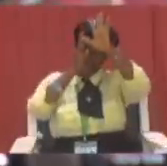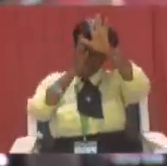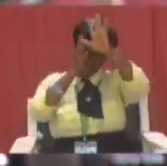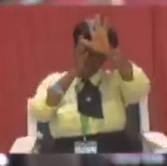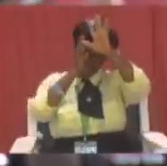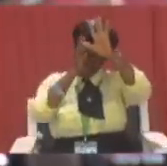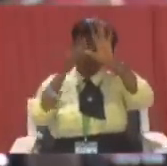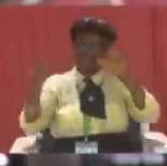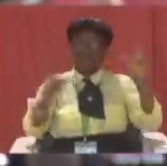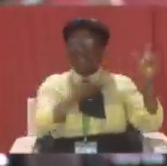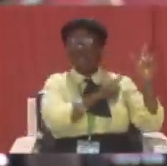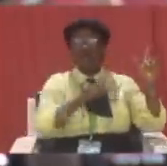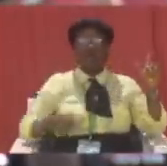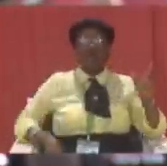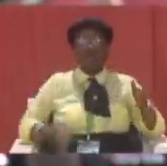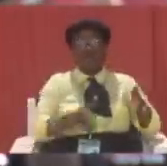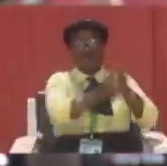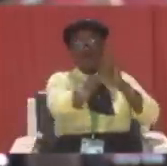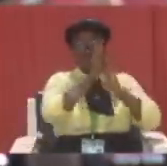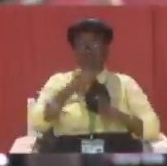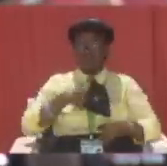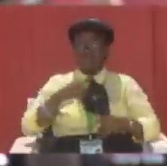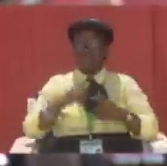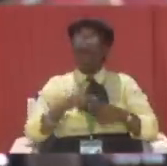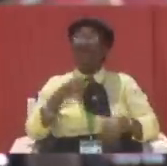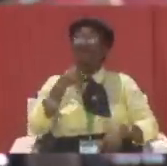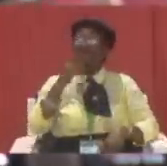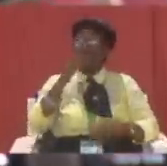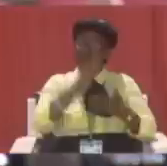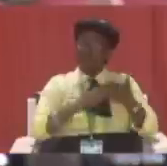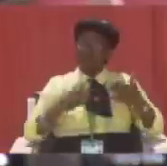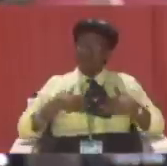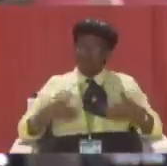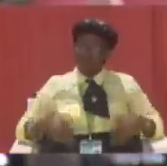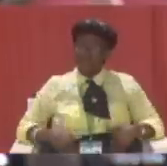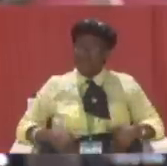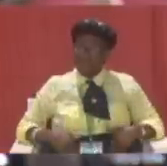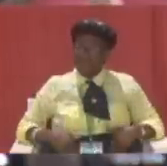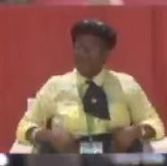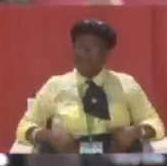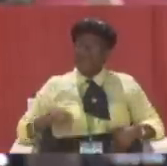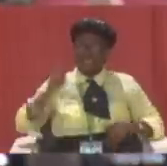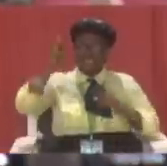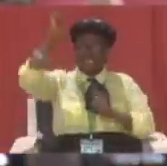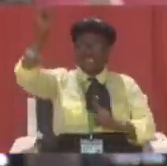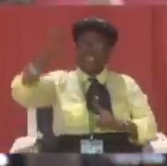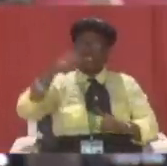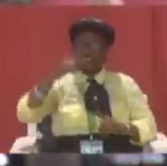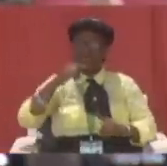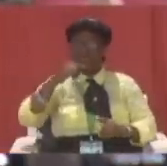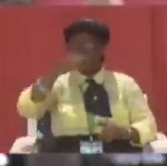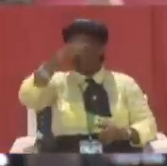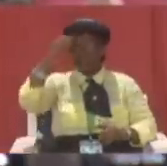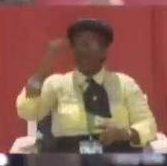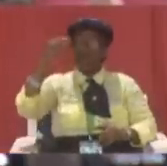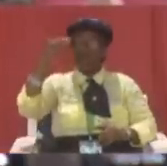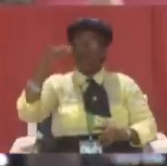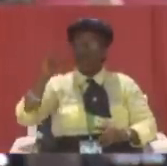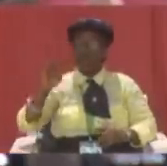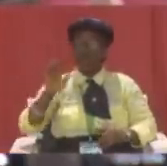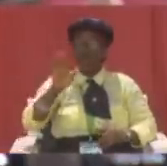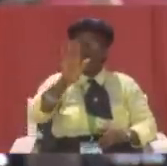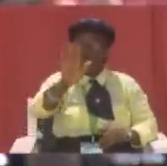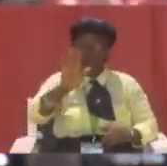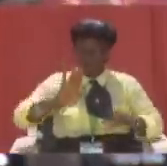The Lord asked me to tell somebody, he said, because of your children, I will show you